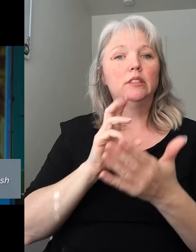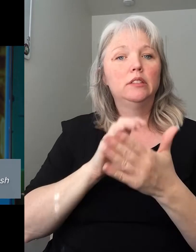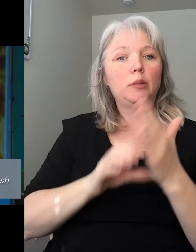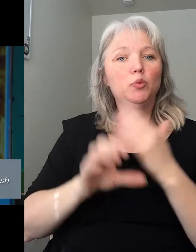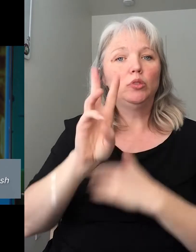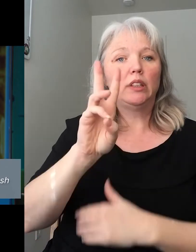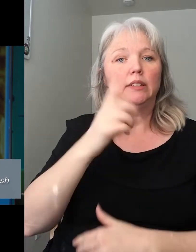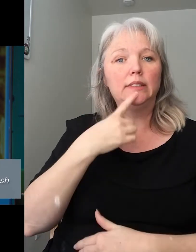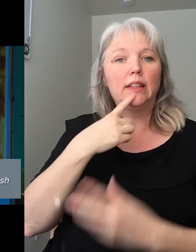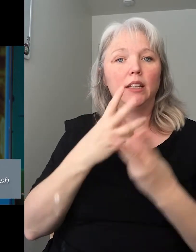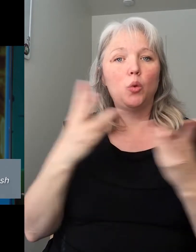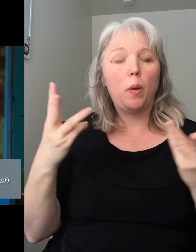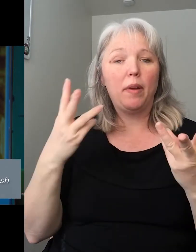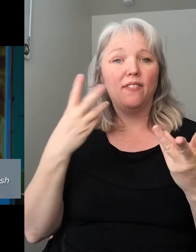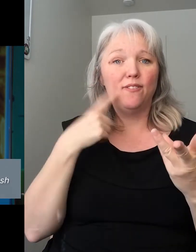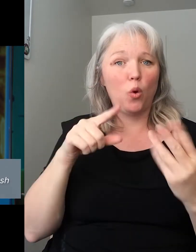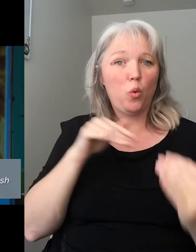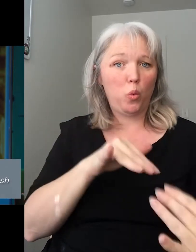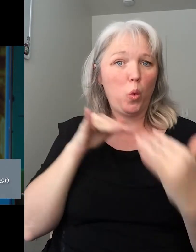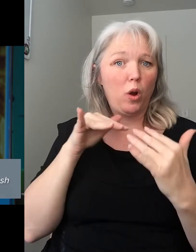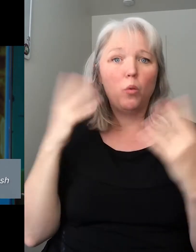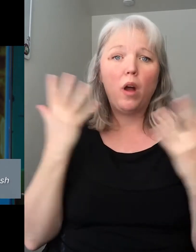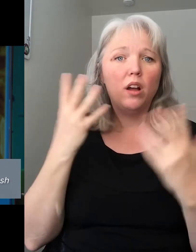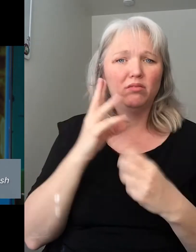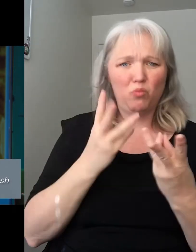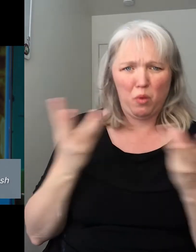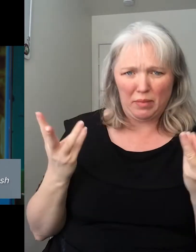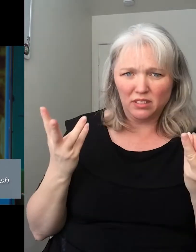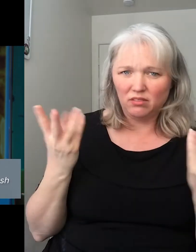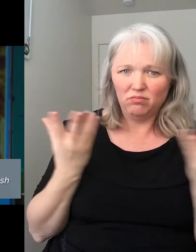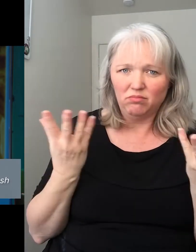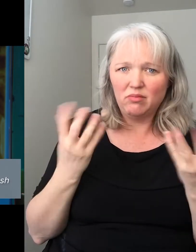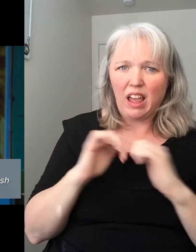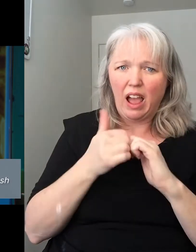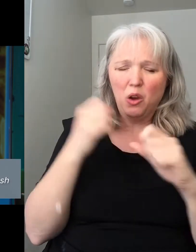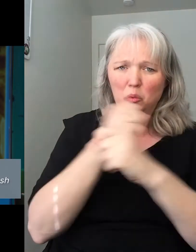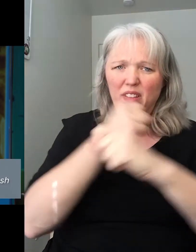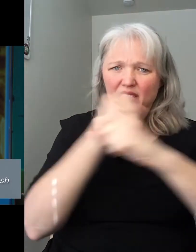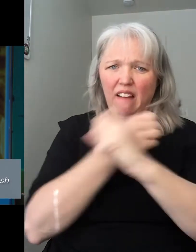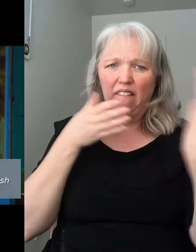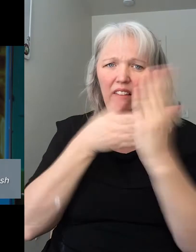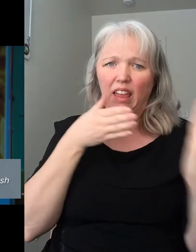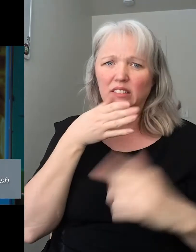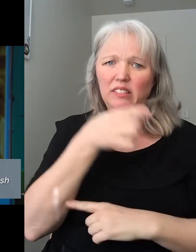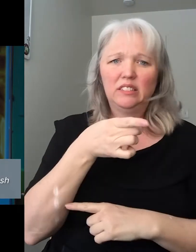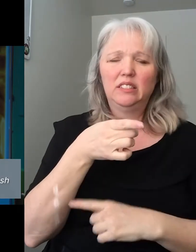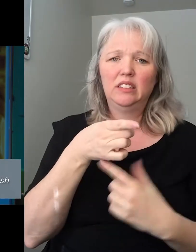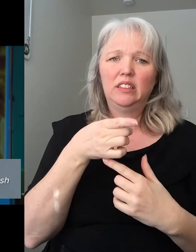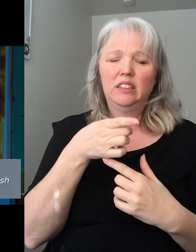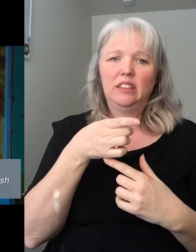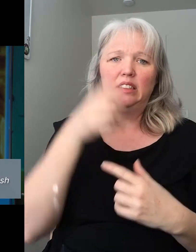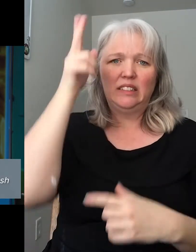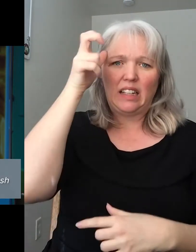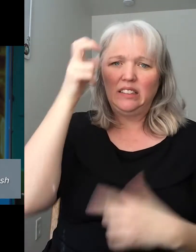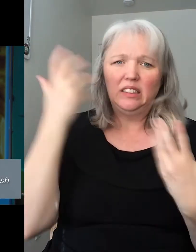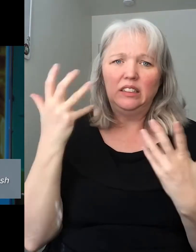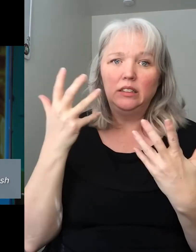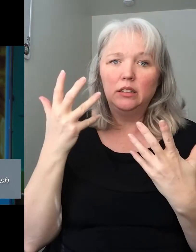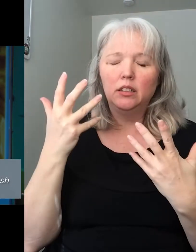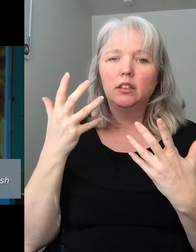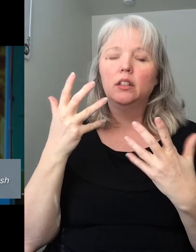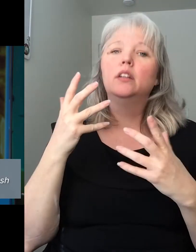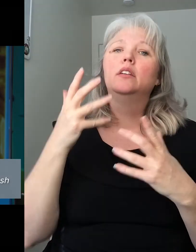the weapons for our warfare, listen, the way we fight against these things, the way we fight against